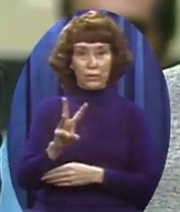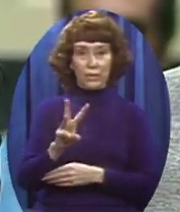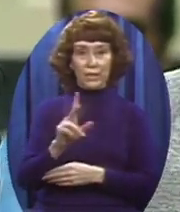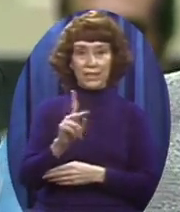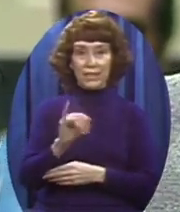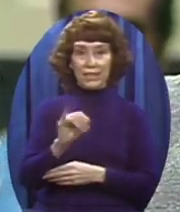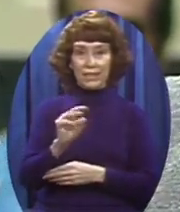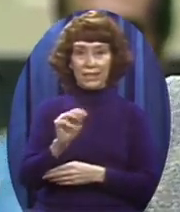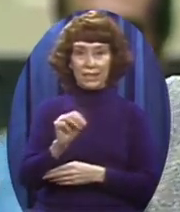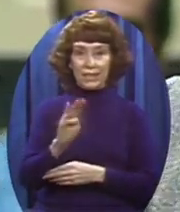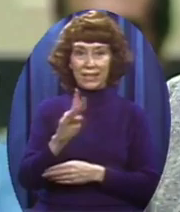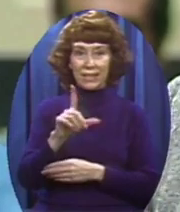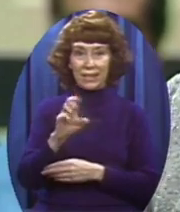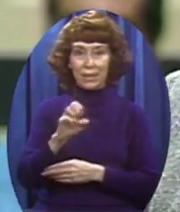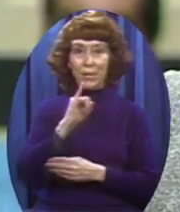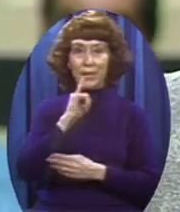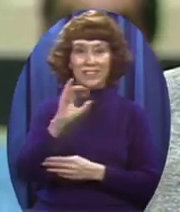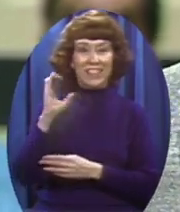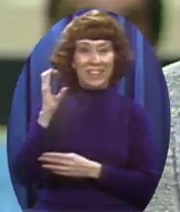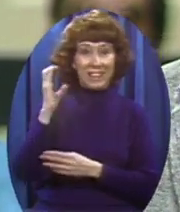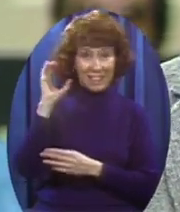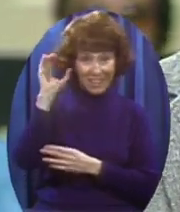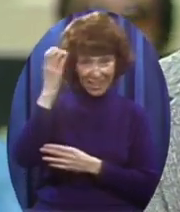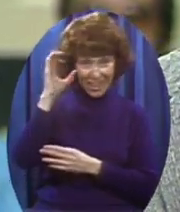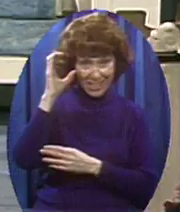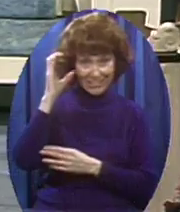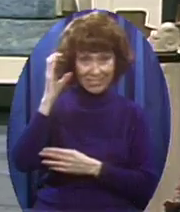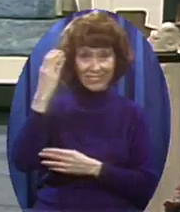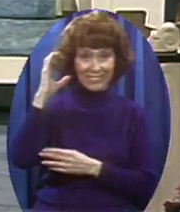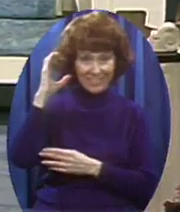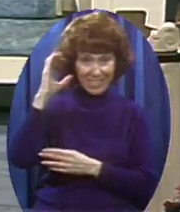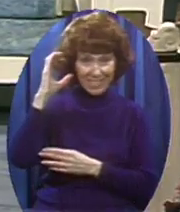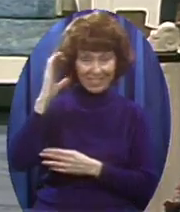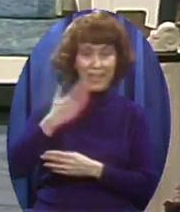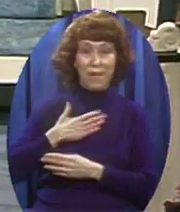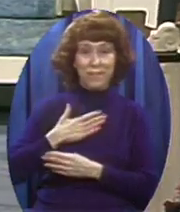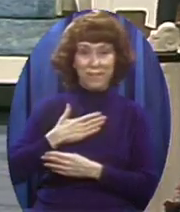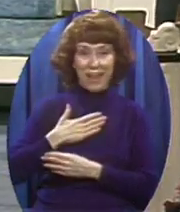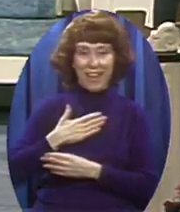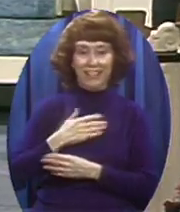mine. He doesn't tell it too often, but I'm going to tell the world right now. But